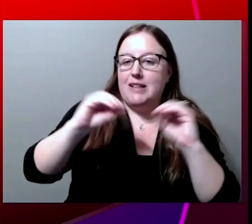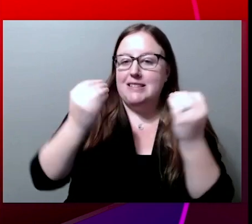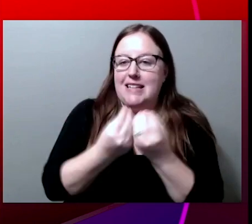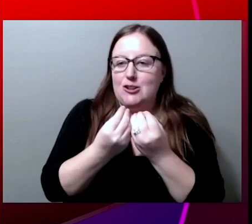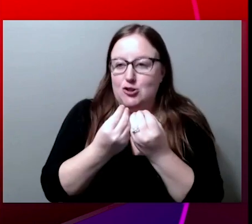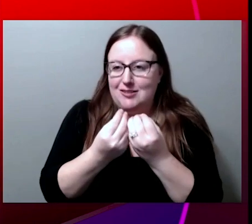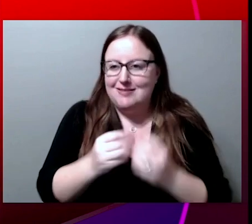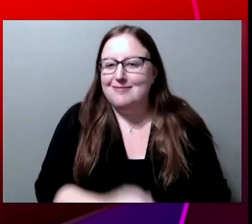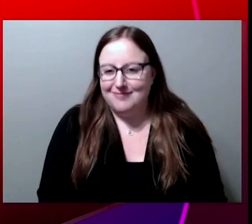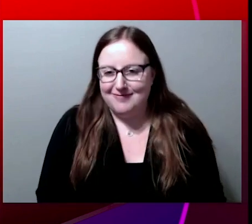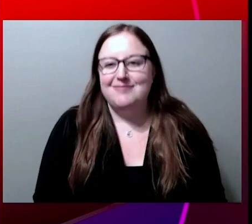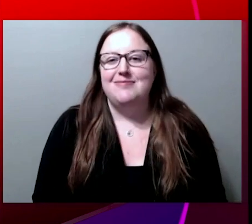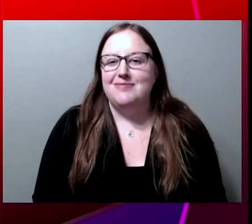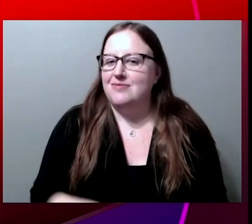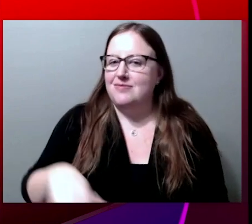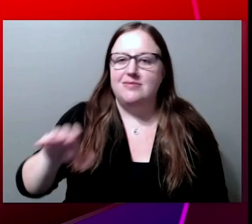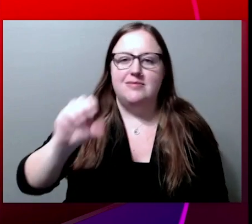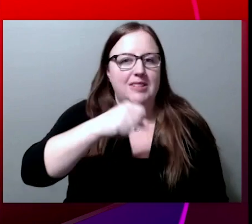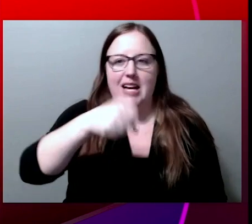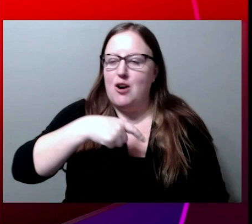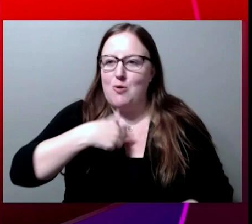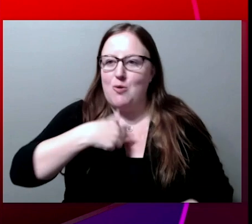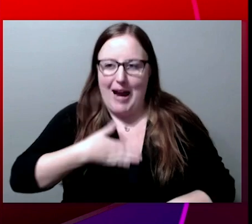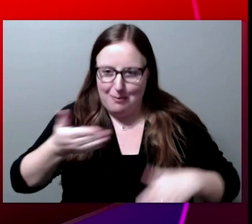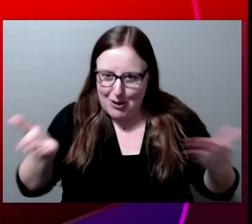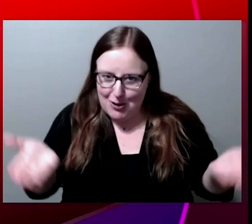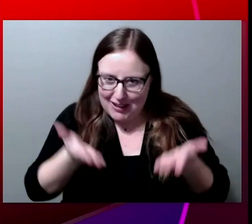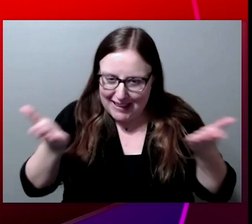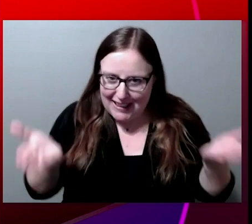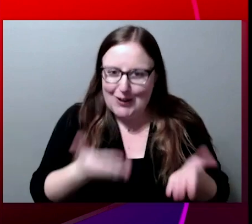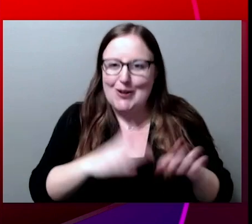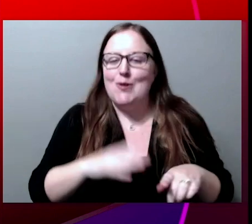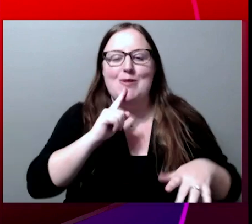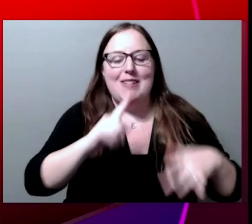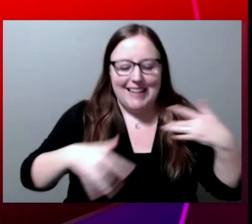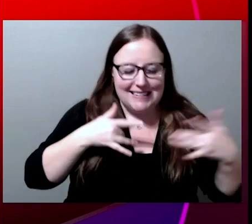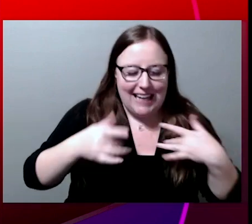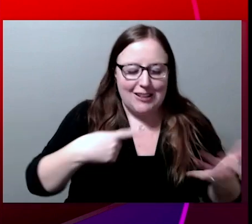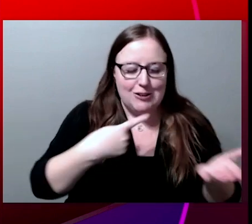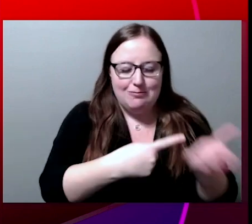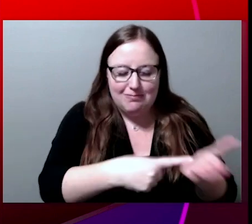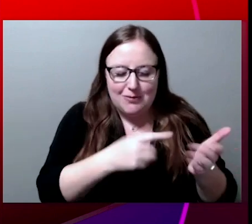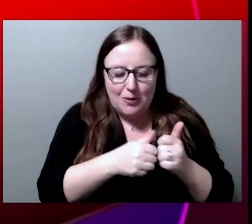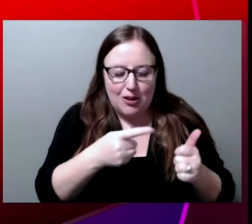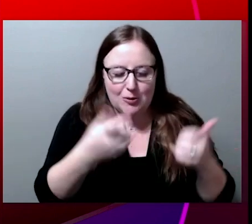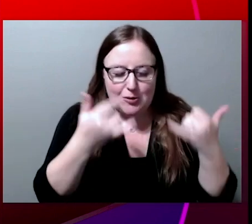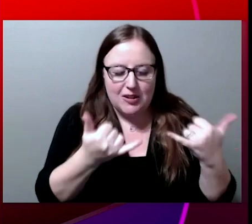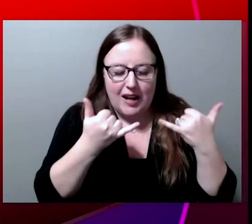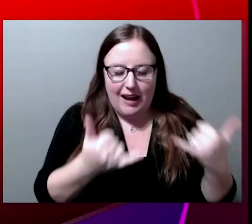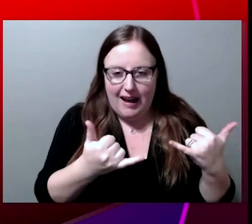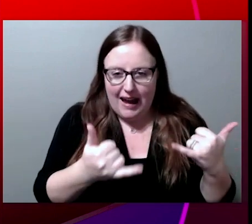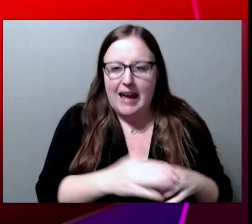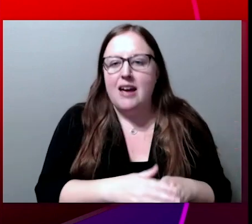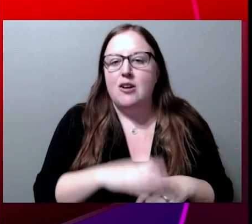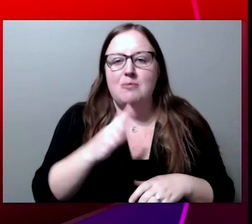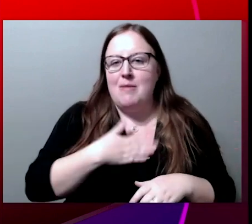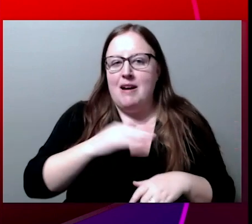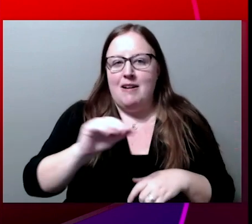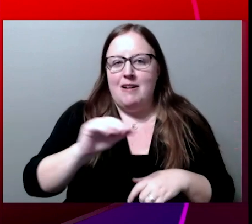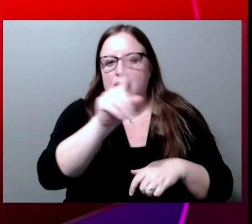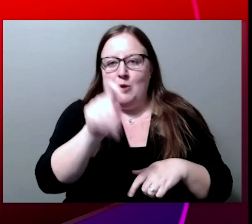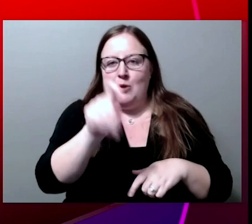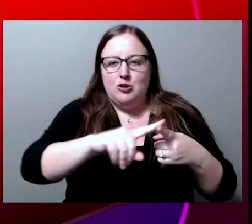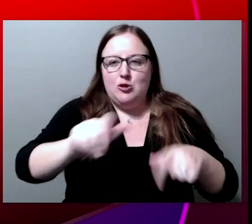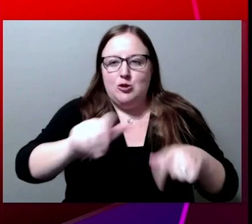me here. Oh, yeah, we're happy you're here, June. Really excited to talk SageMaker. That was going to be my first question, just to set things up for